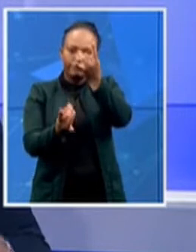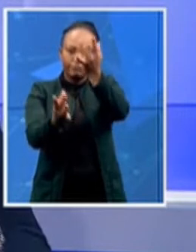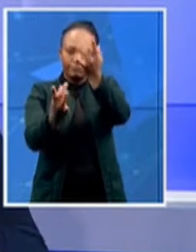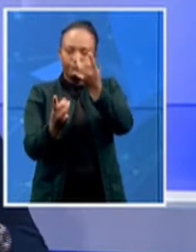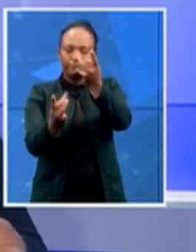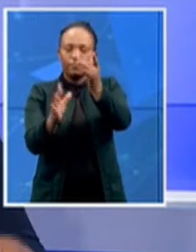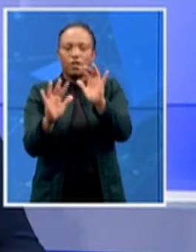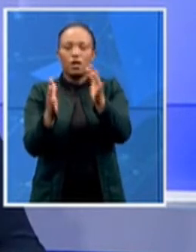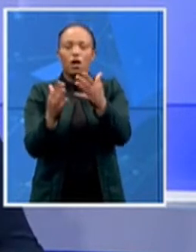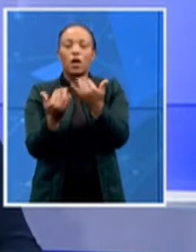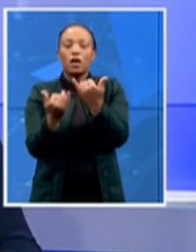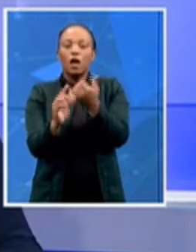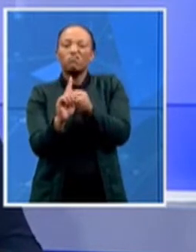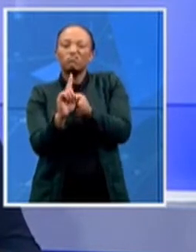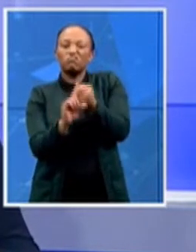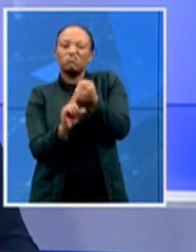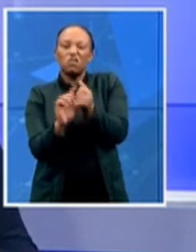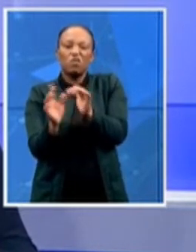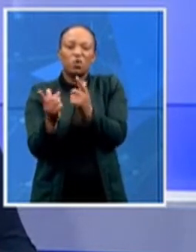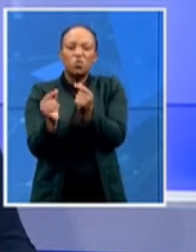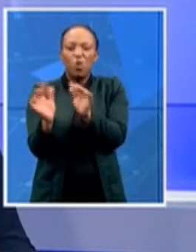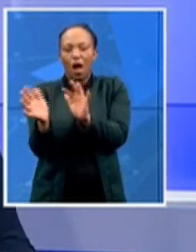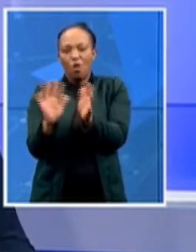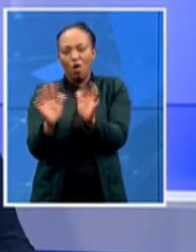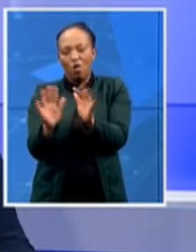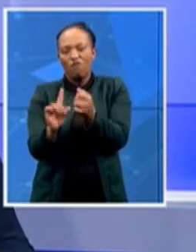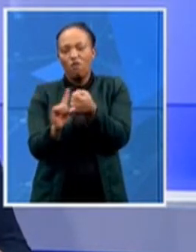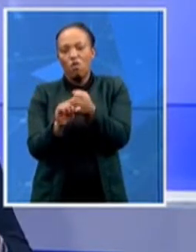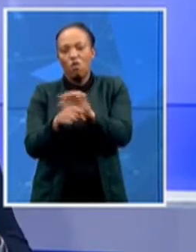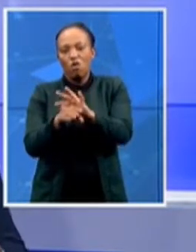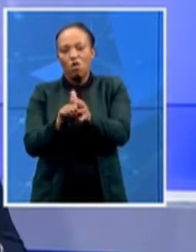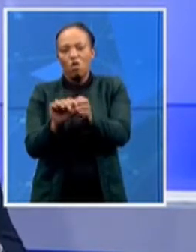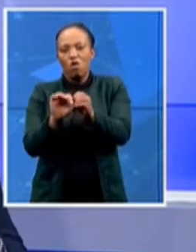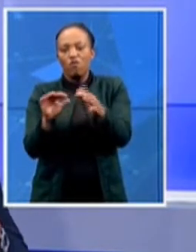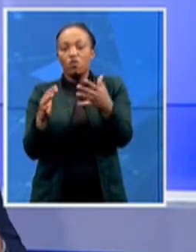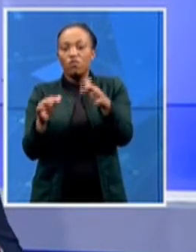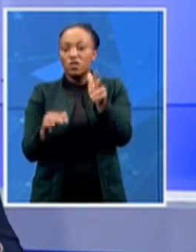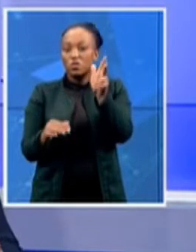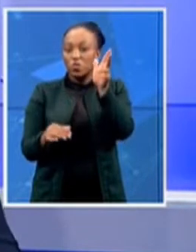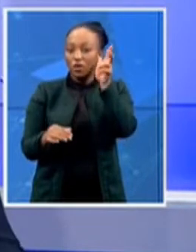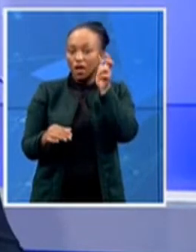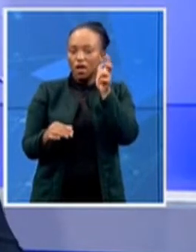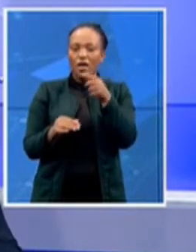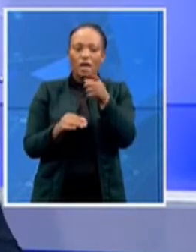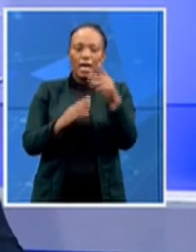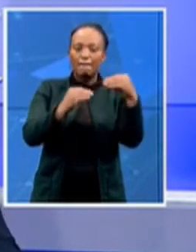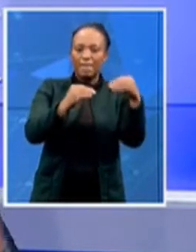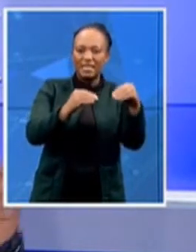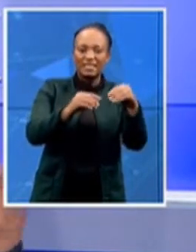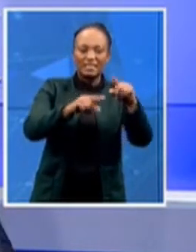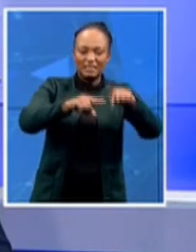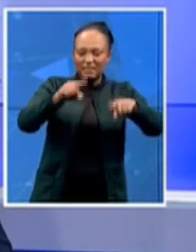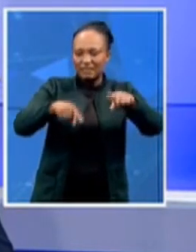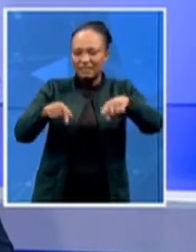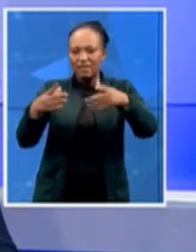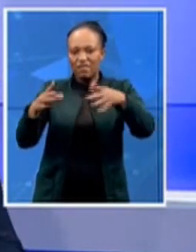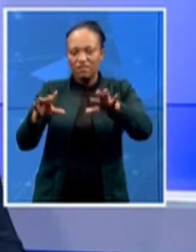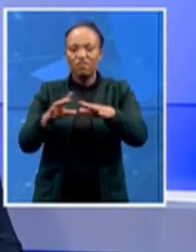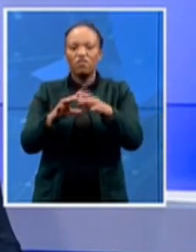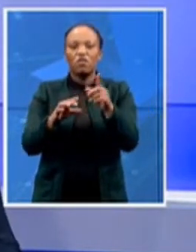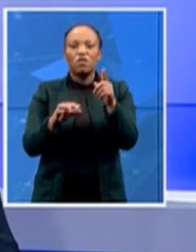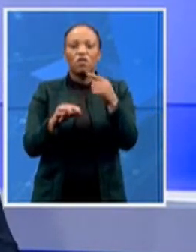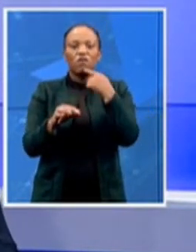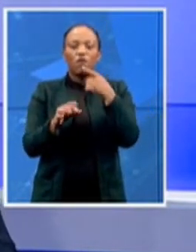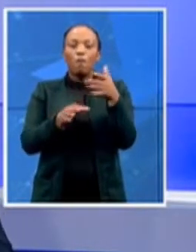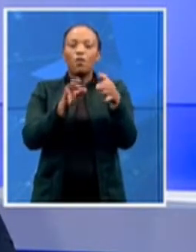COVID-19. And you heard her there pleading with different sectors of society, especially political parties, to come on board